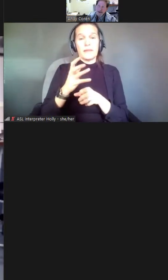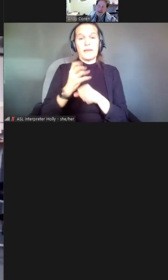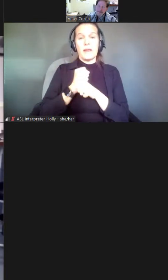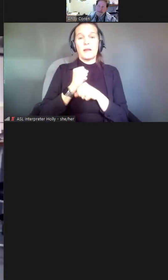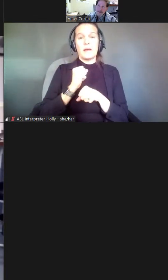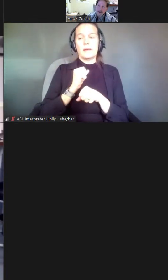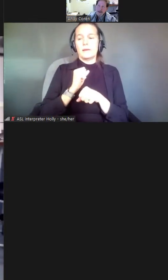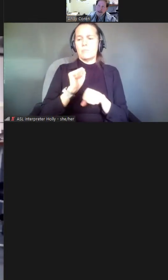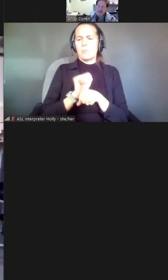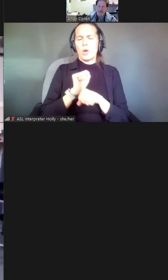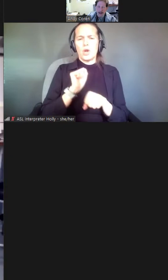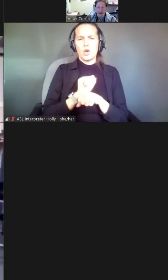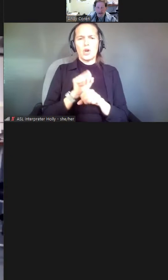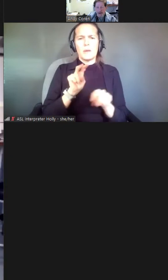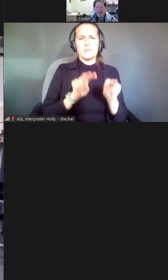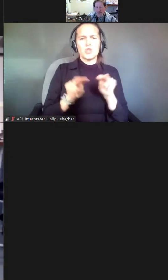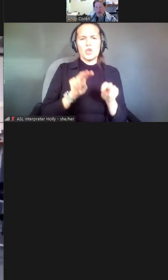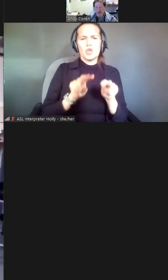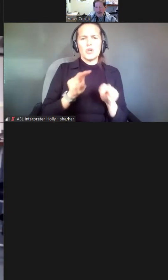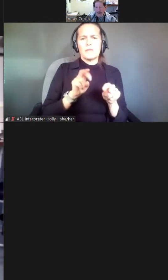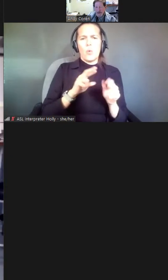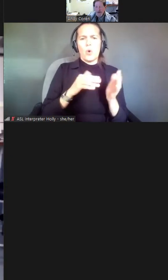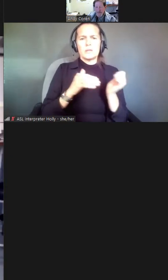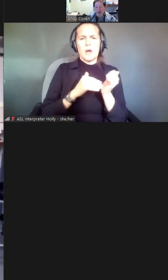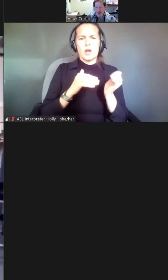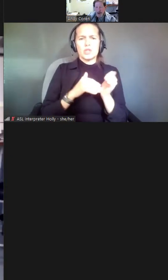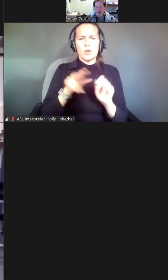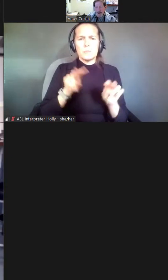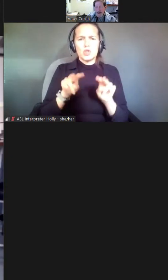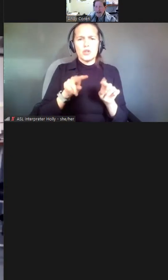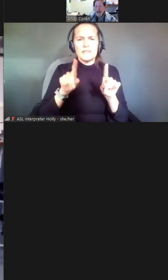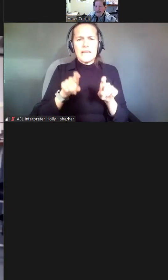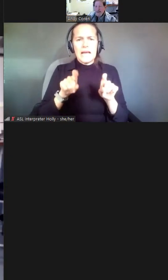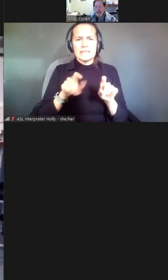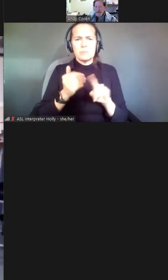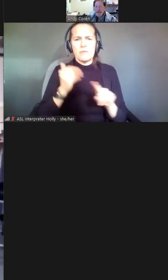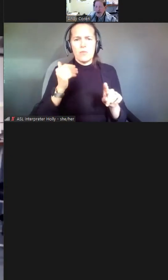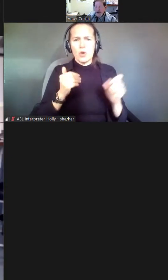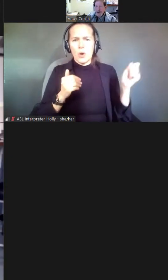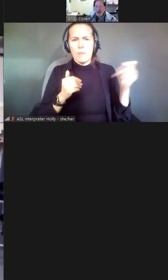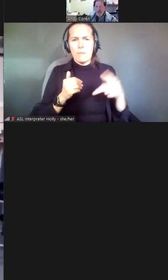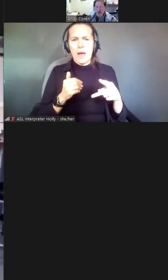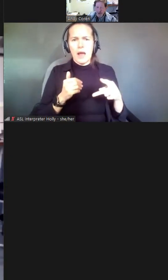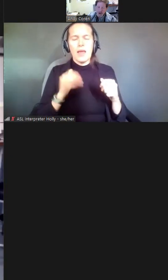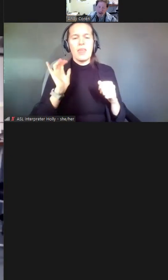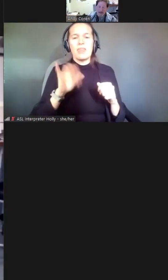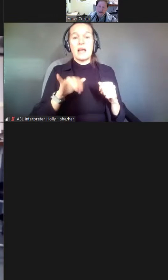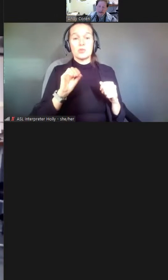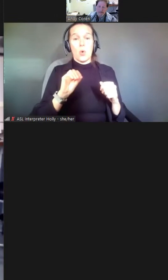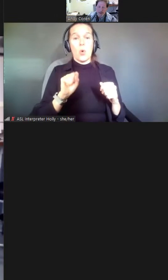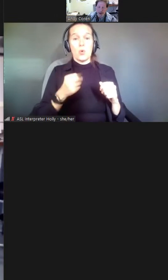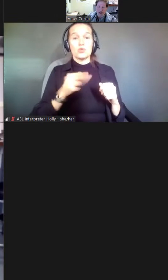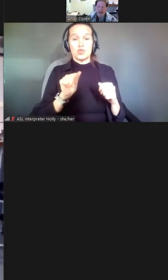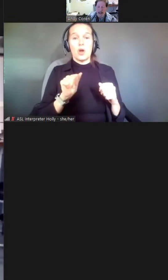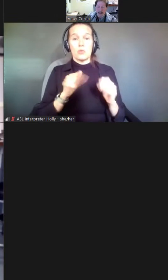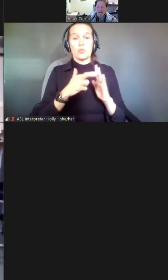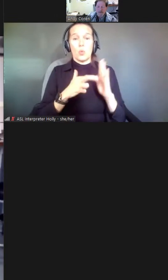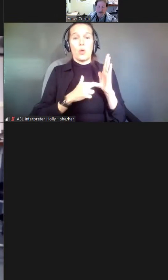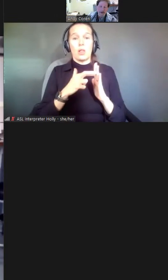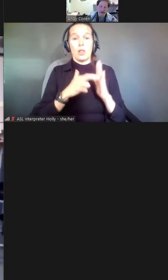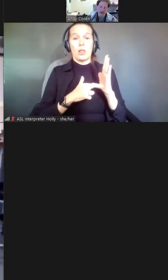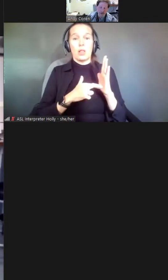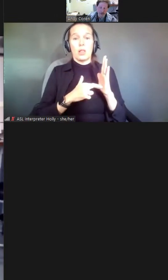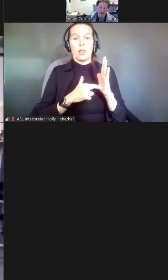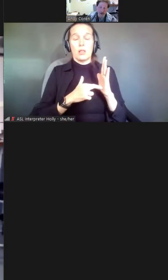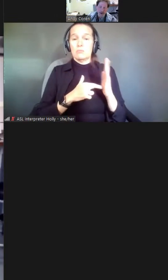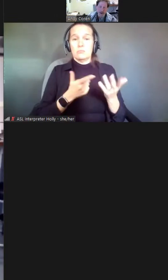a provider observed test before you come back, that's an OSHA rule, and the employers have to